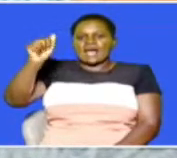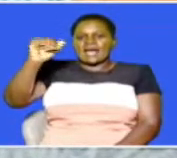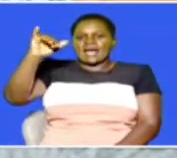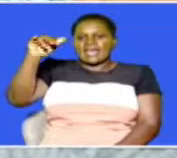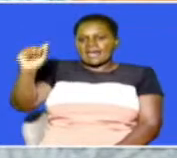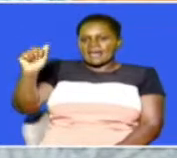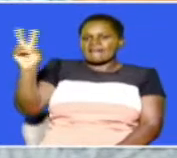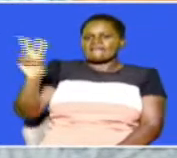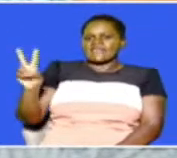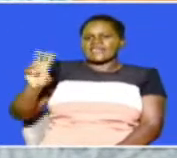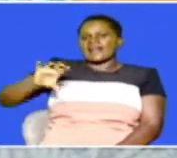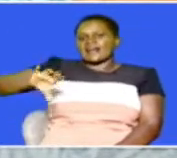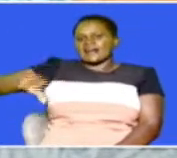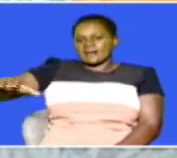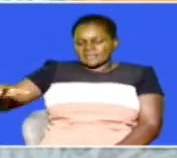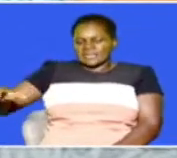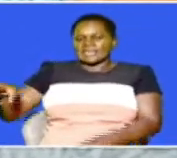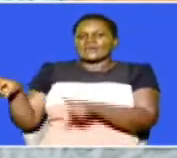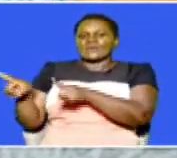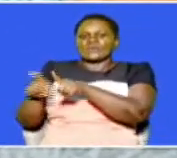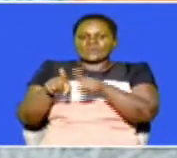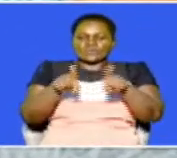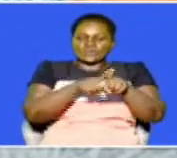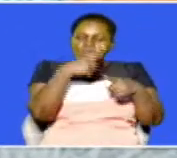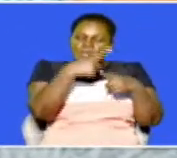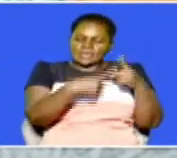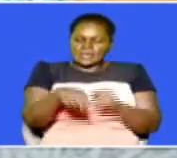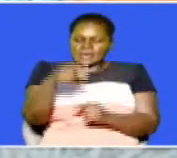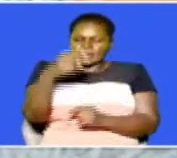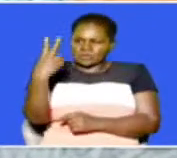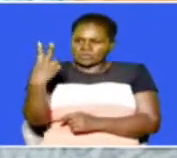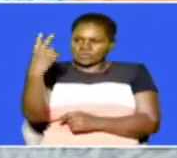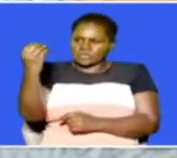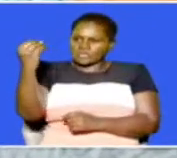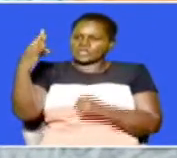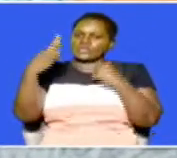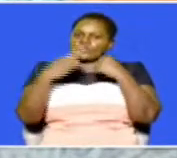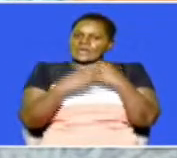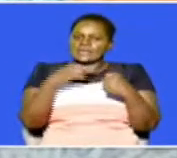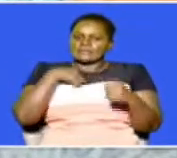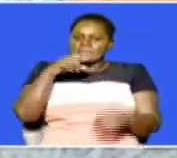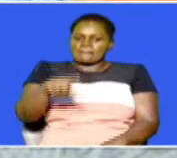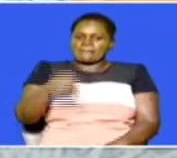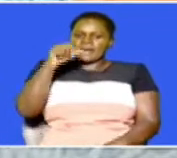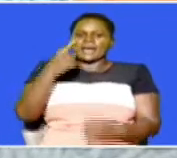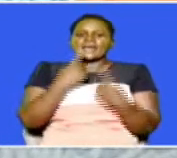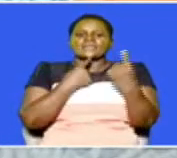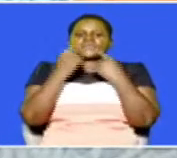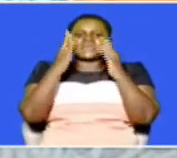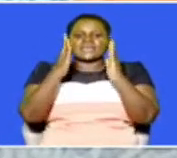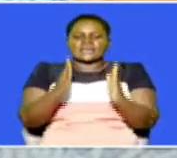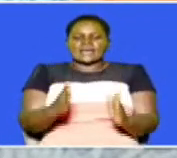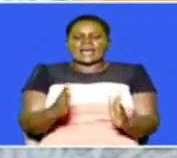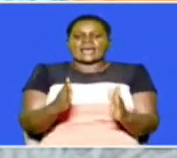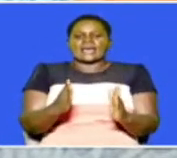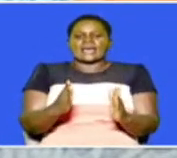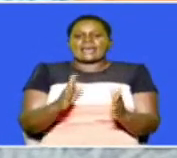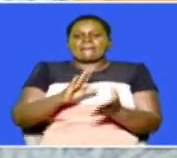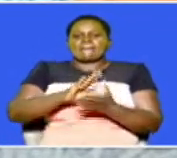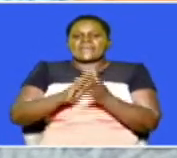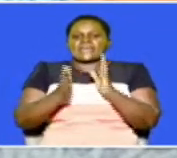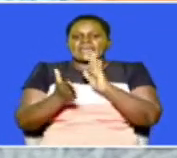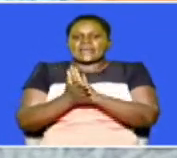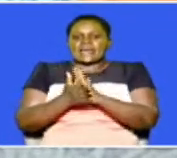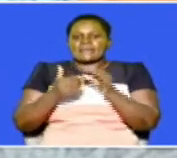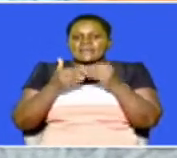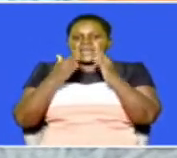County. And subsequently in the year 2008, I was elected as a Speaker and therefore became the